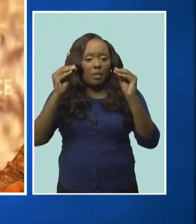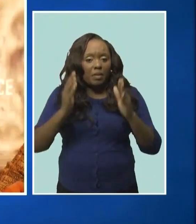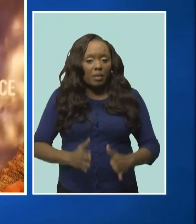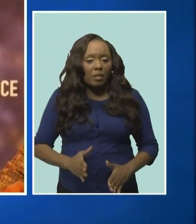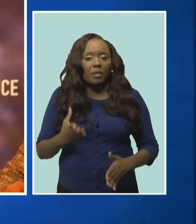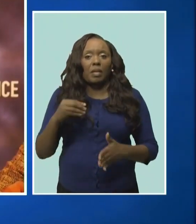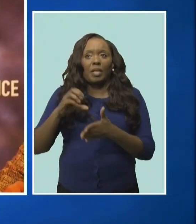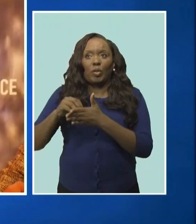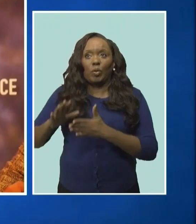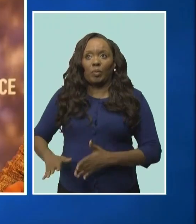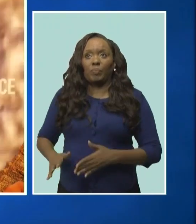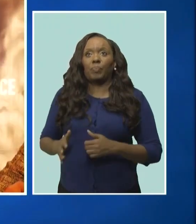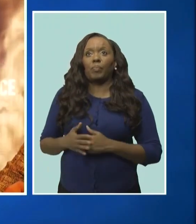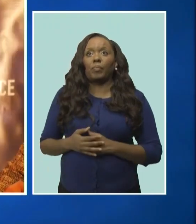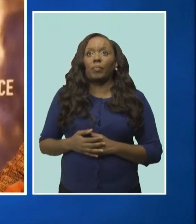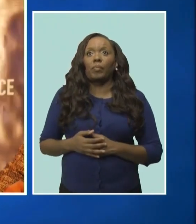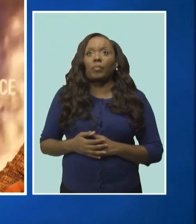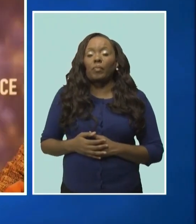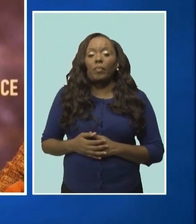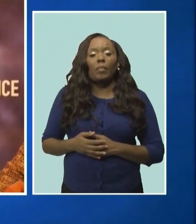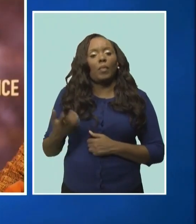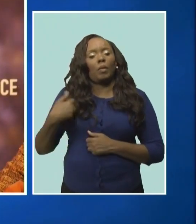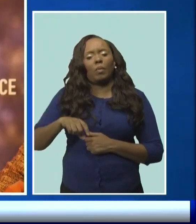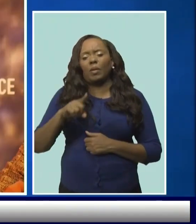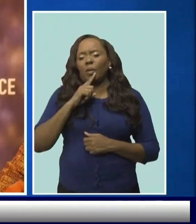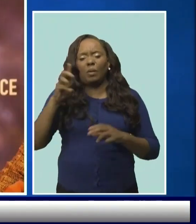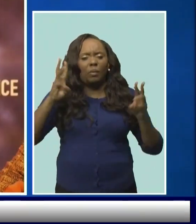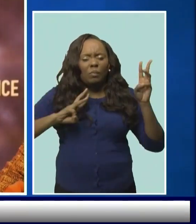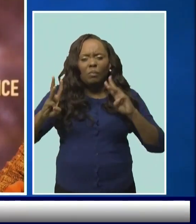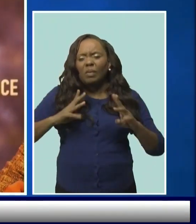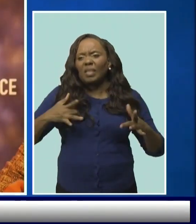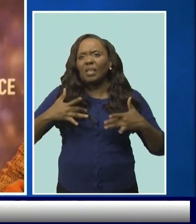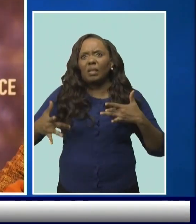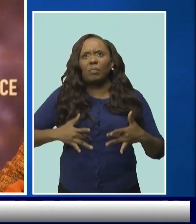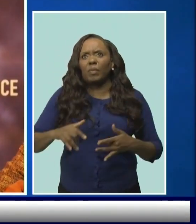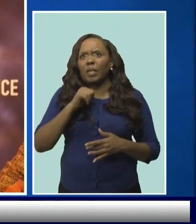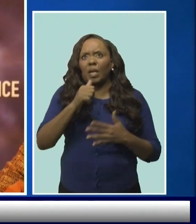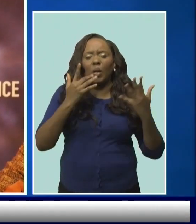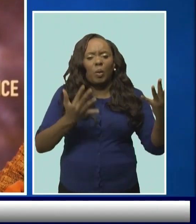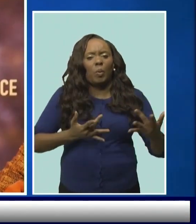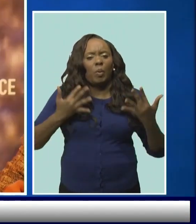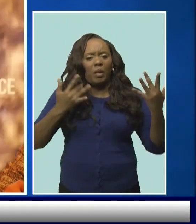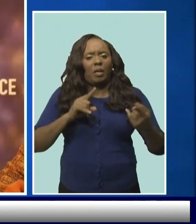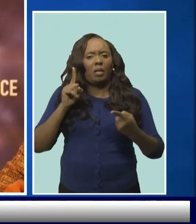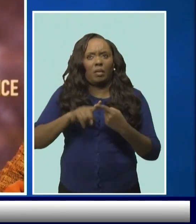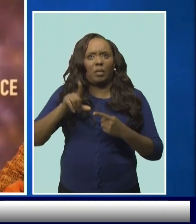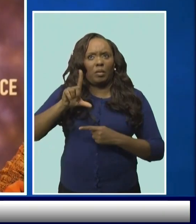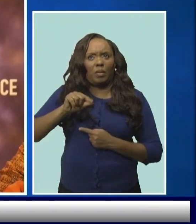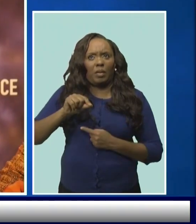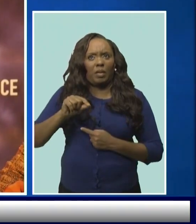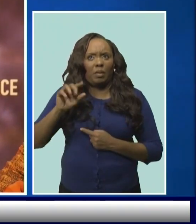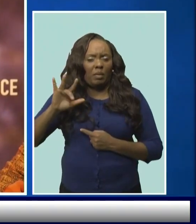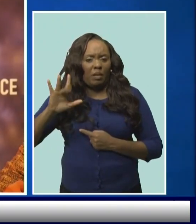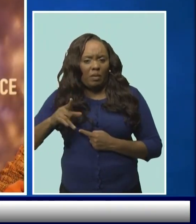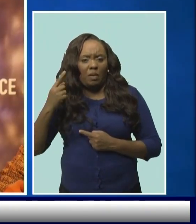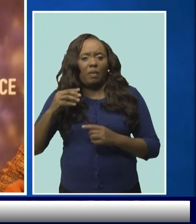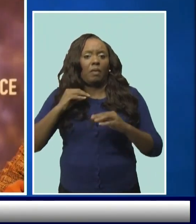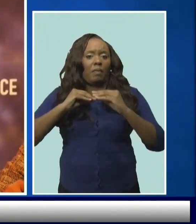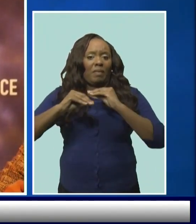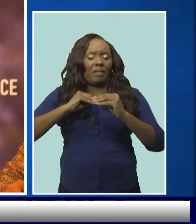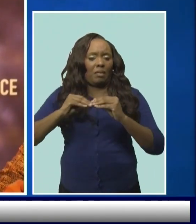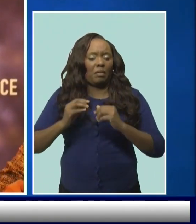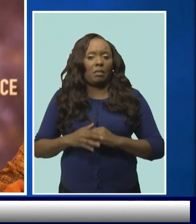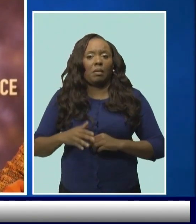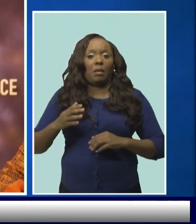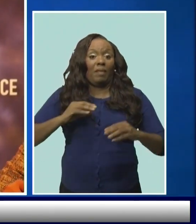is a concern for us, and we can't wait until 2025 to fix it. We have to start fixing it